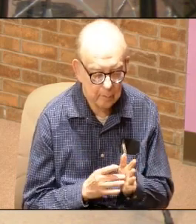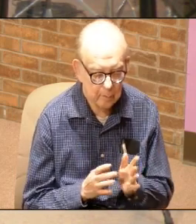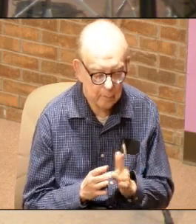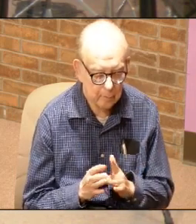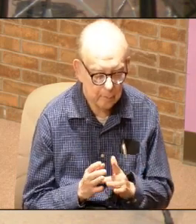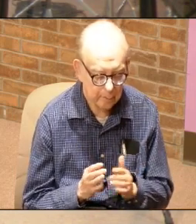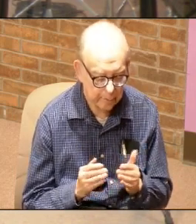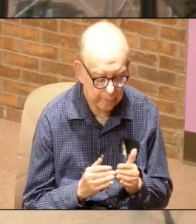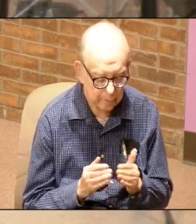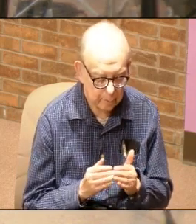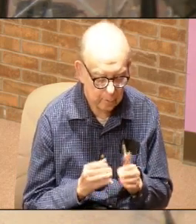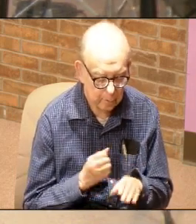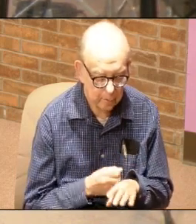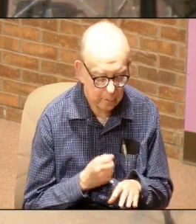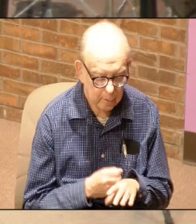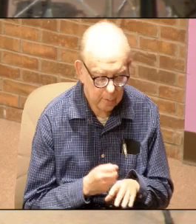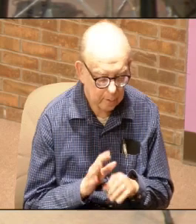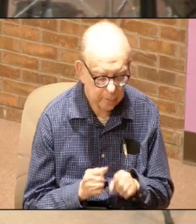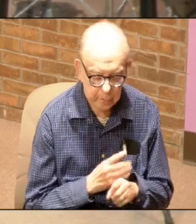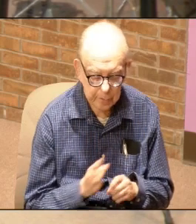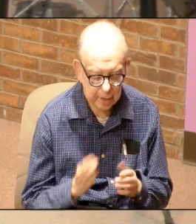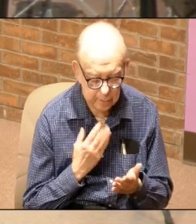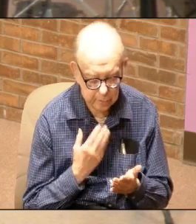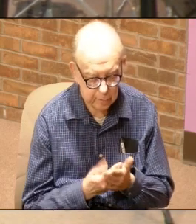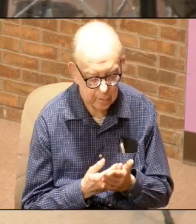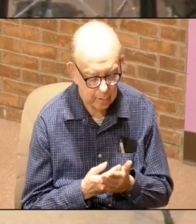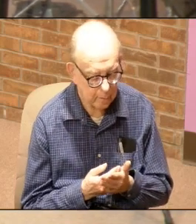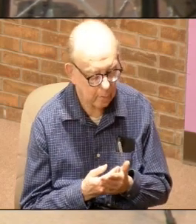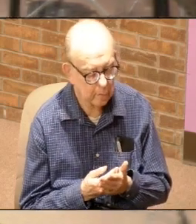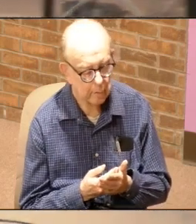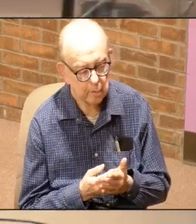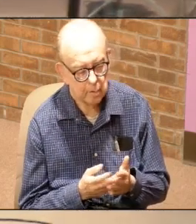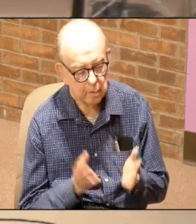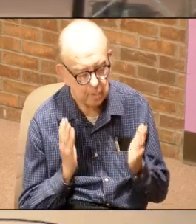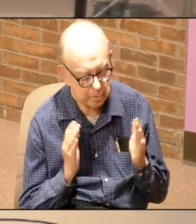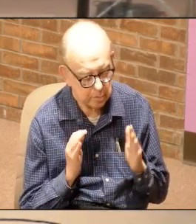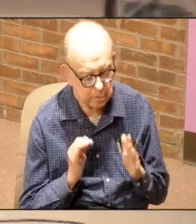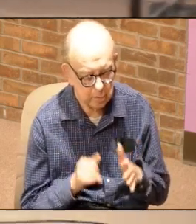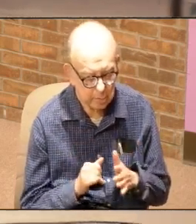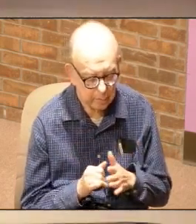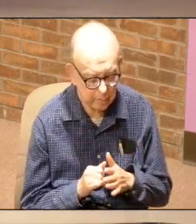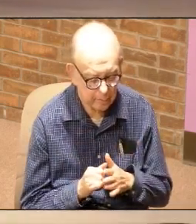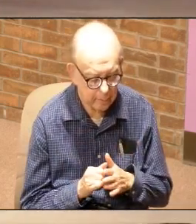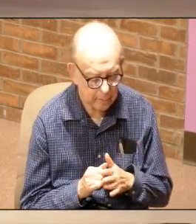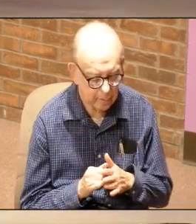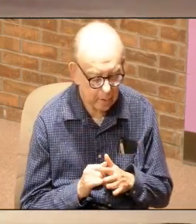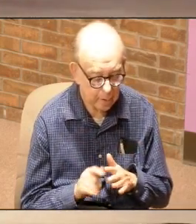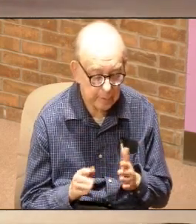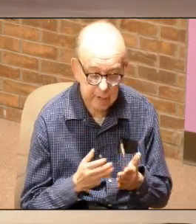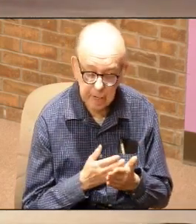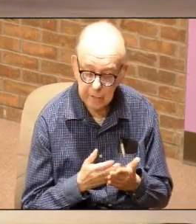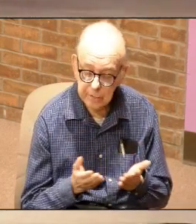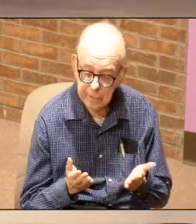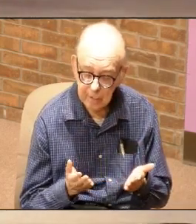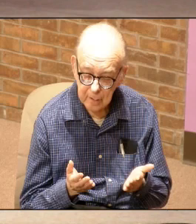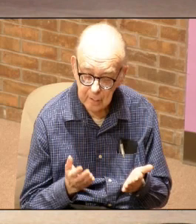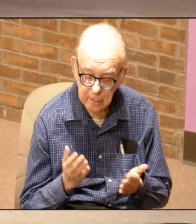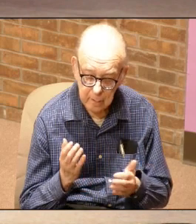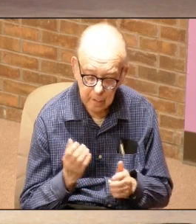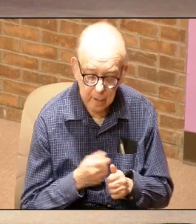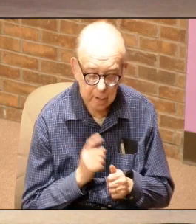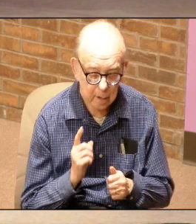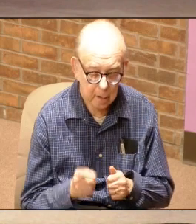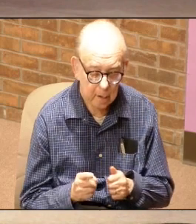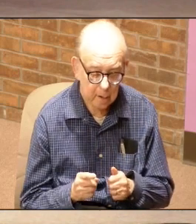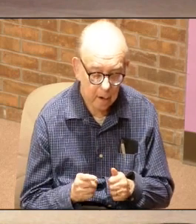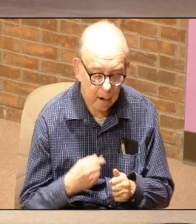Jesus is the cornerstone to make sure everything is straight, plumb, it's going to stand forever. But here's the thing. Every one of